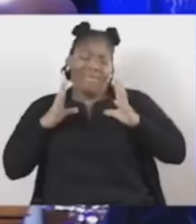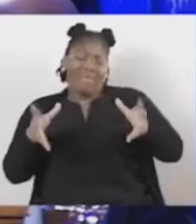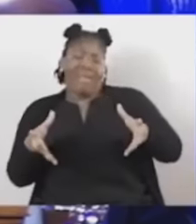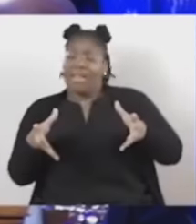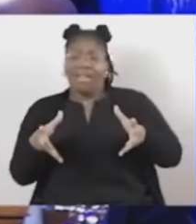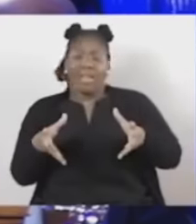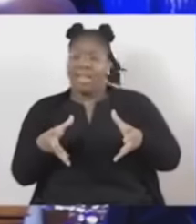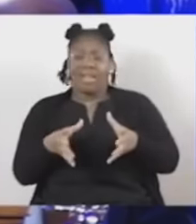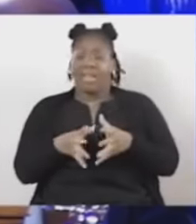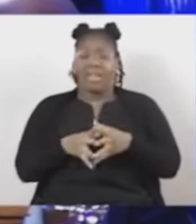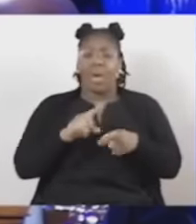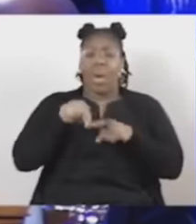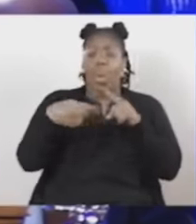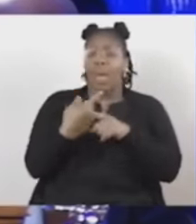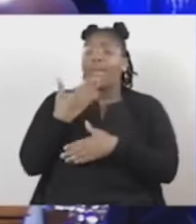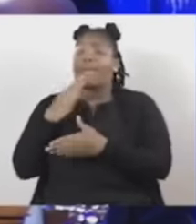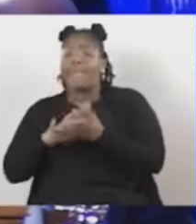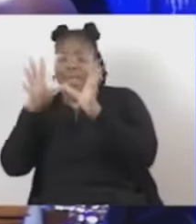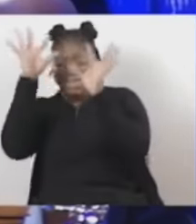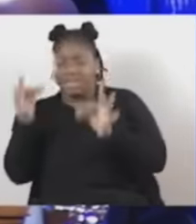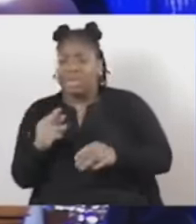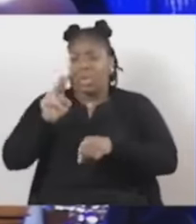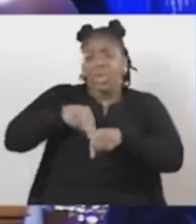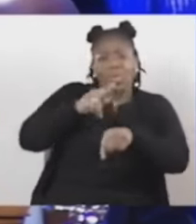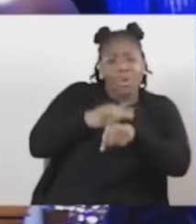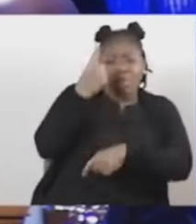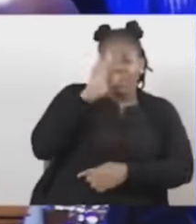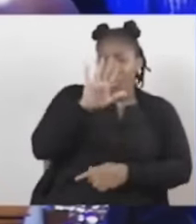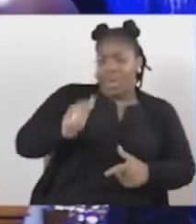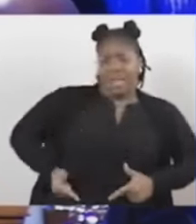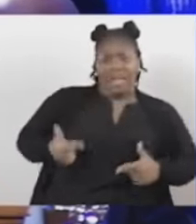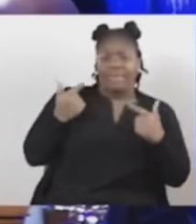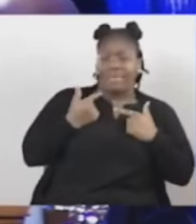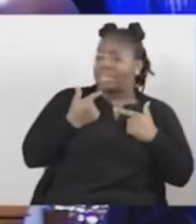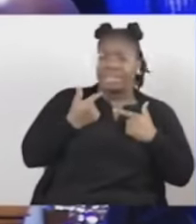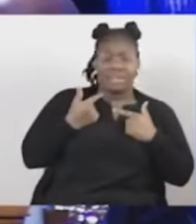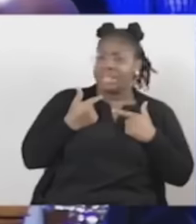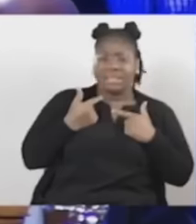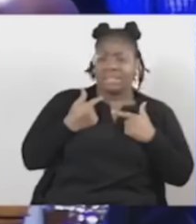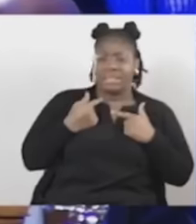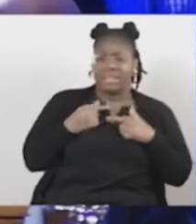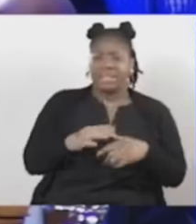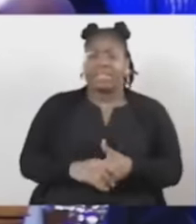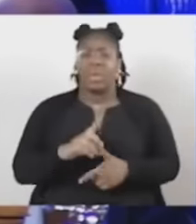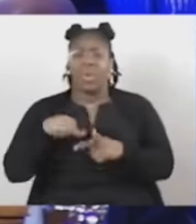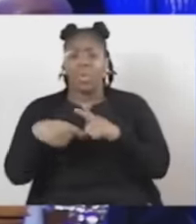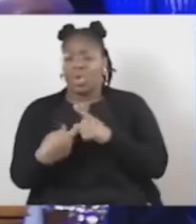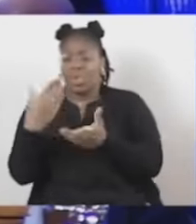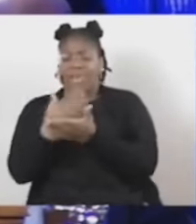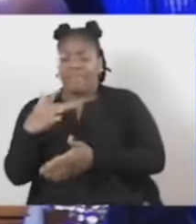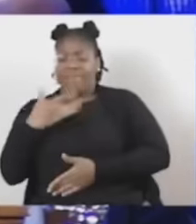when fatal decisions become regular chosen options, when you stop